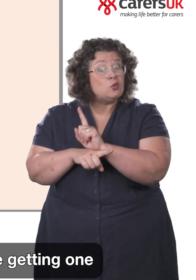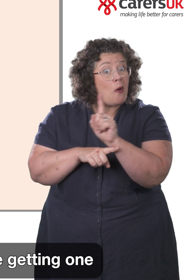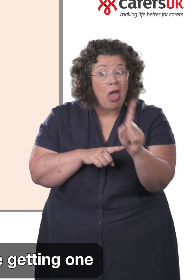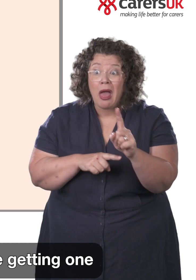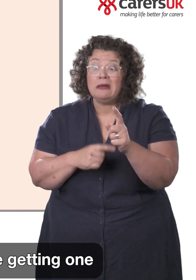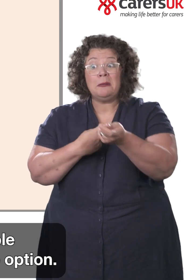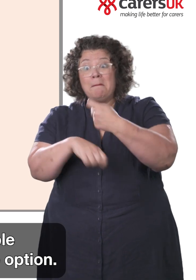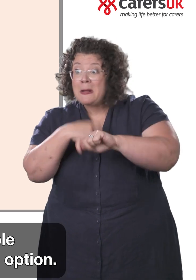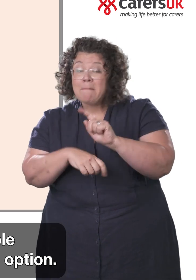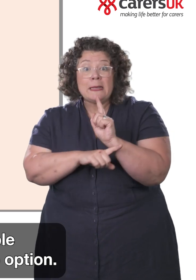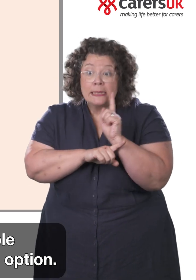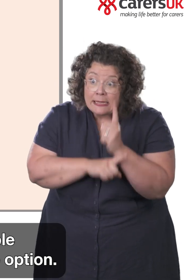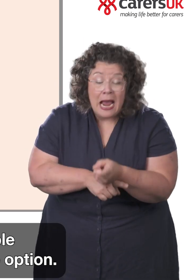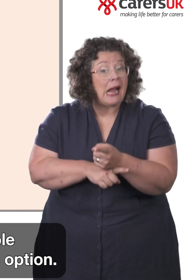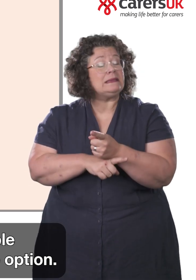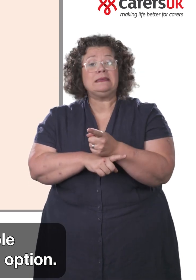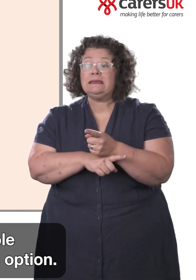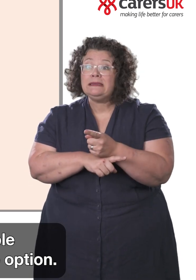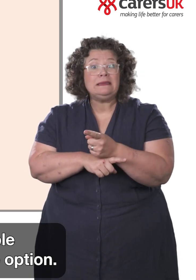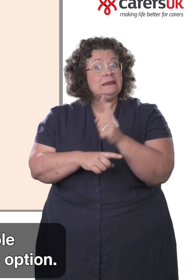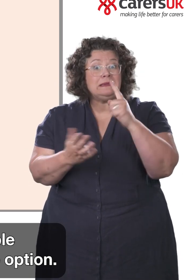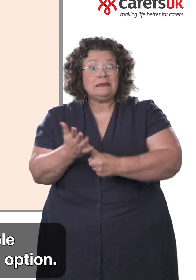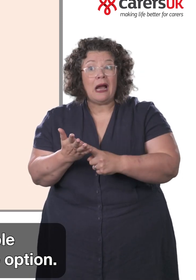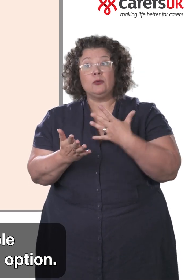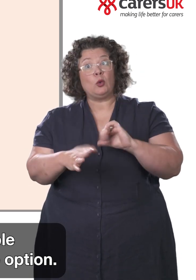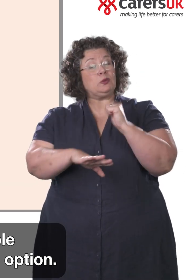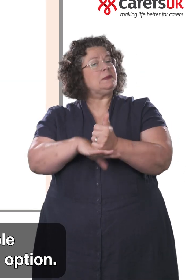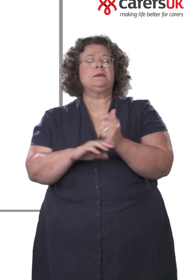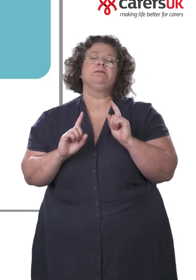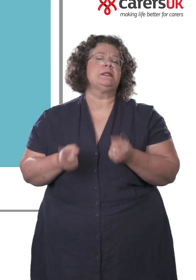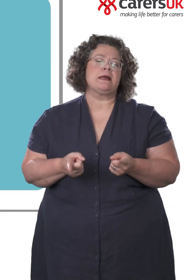where getting one may not be possible or the most appropriate option.